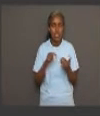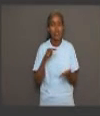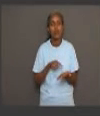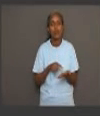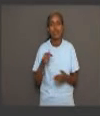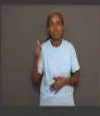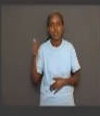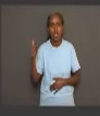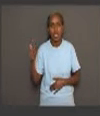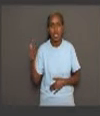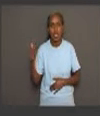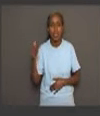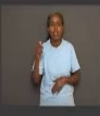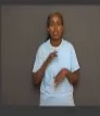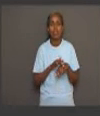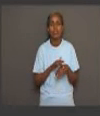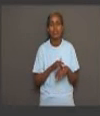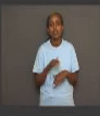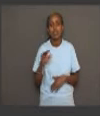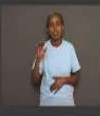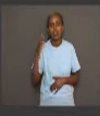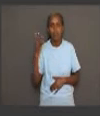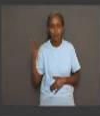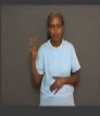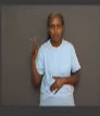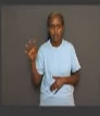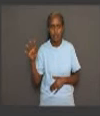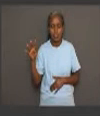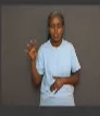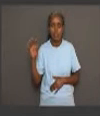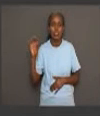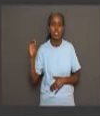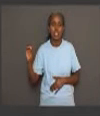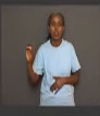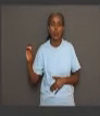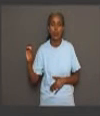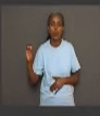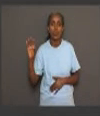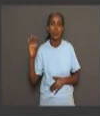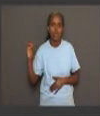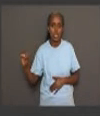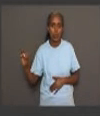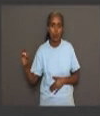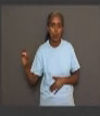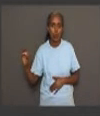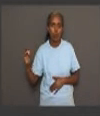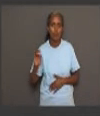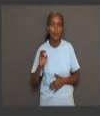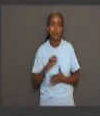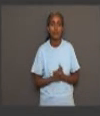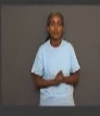terminal points A at 14, 0,